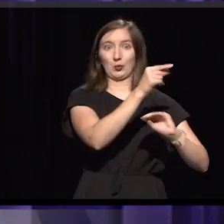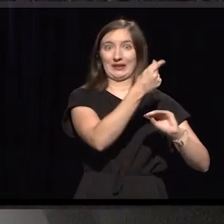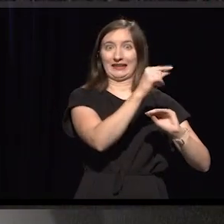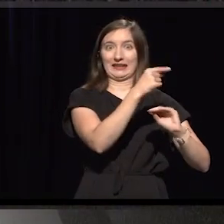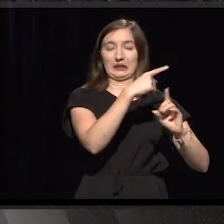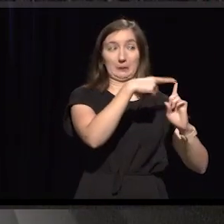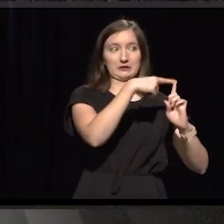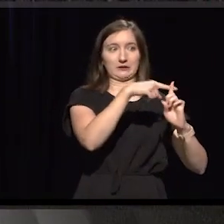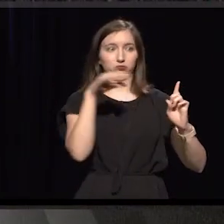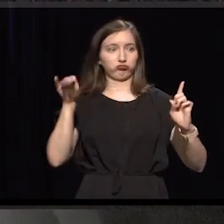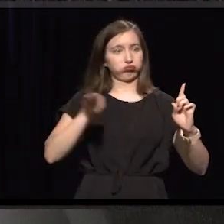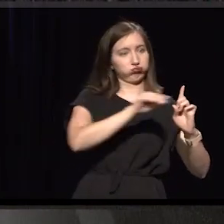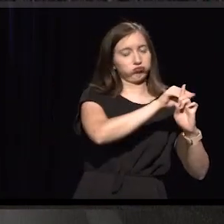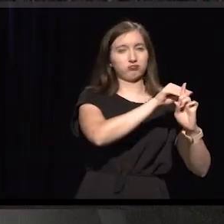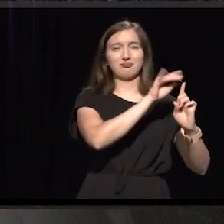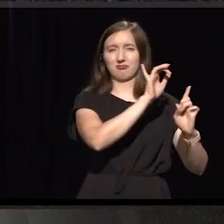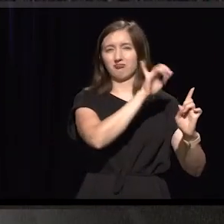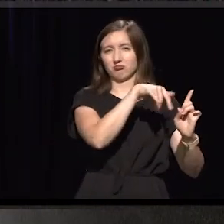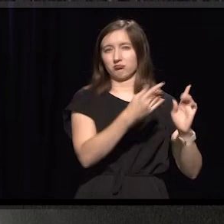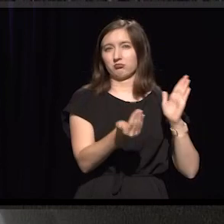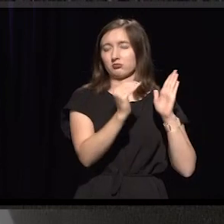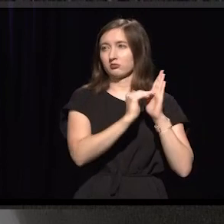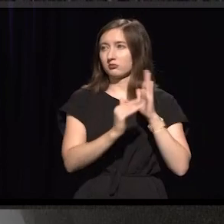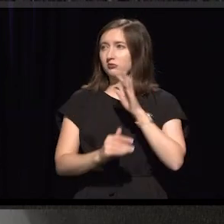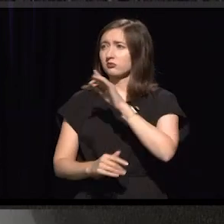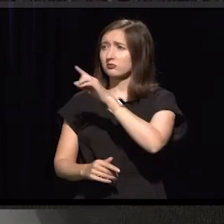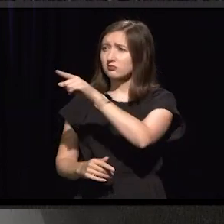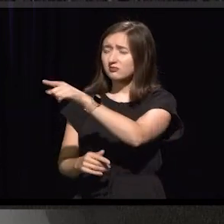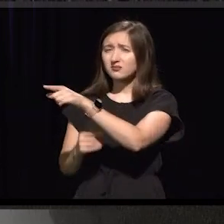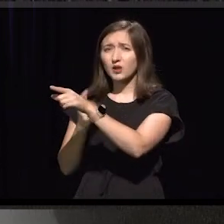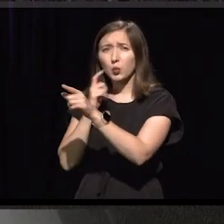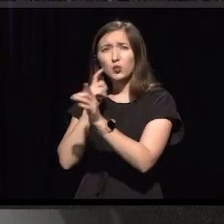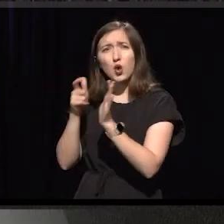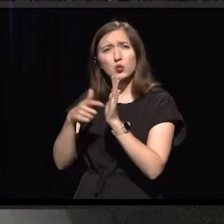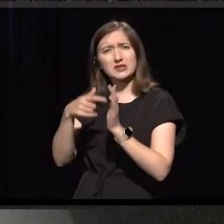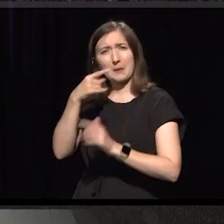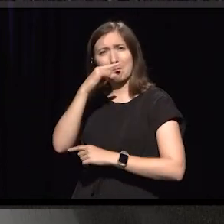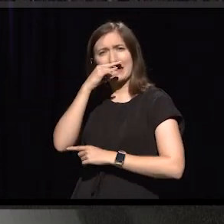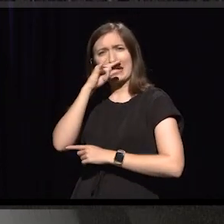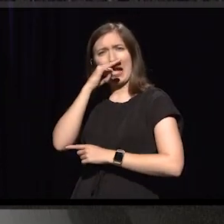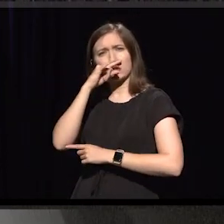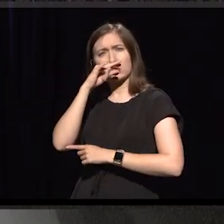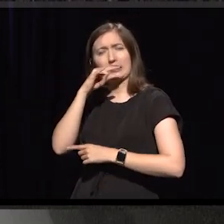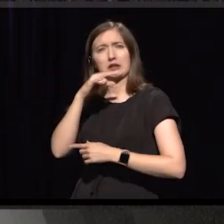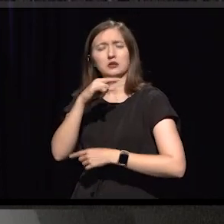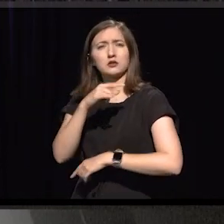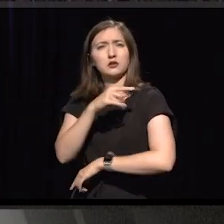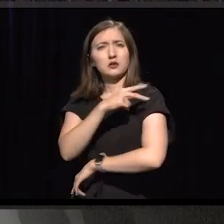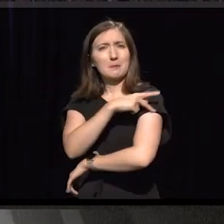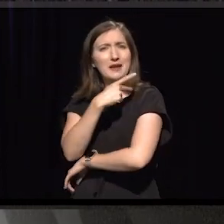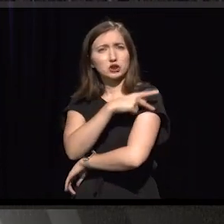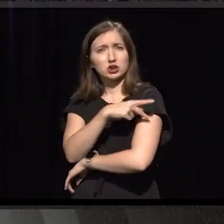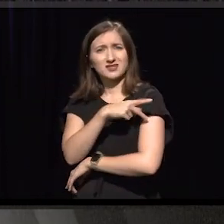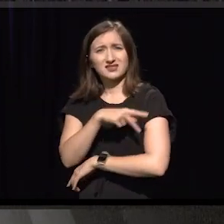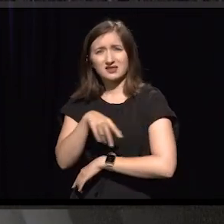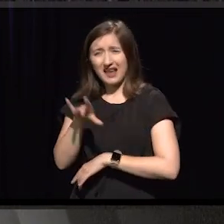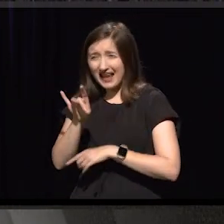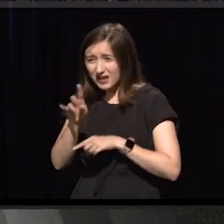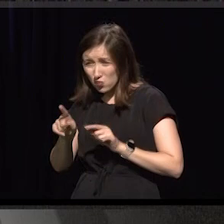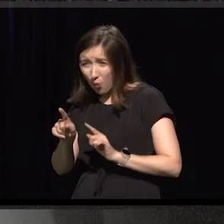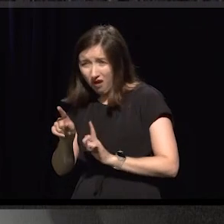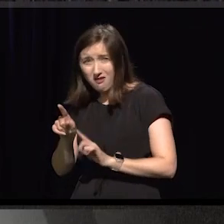With the hospitalization in pediatric cases, we see the number is 81. Do we have an age breakdown of that